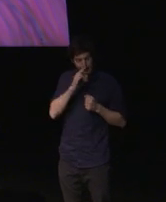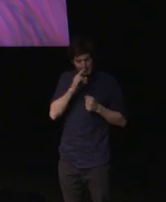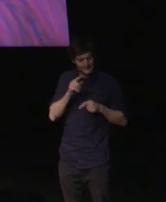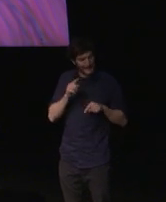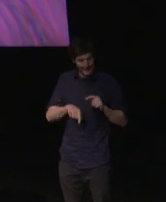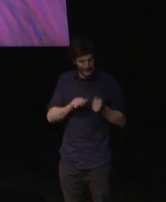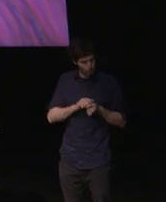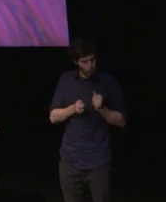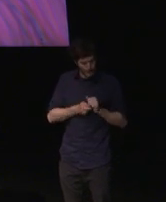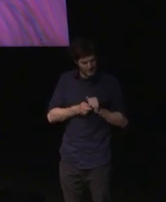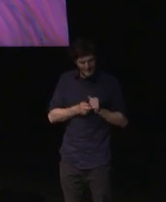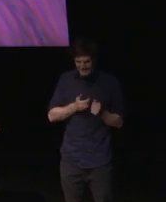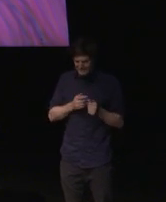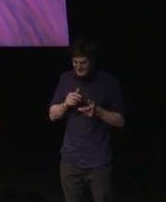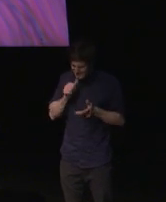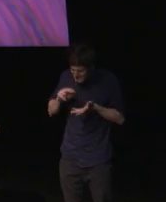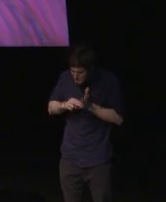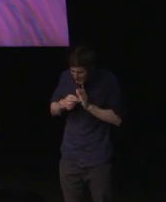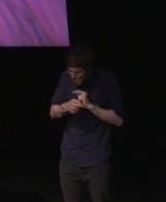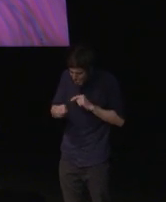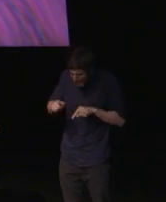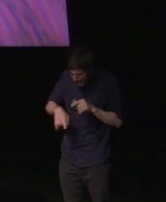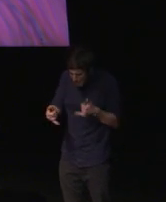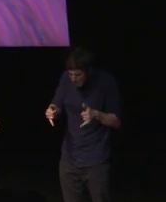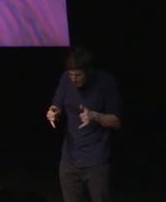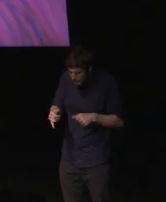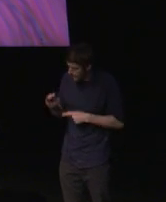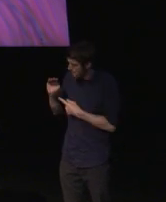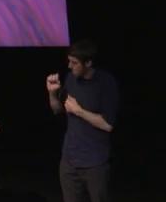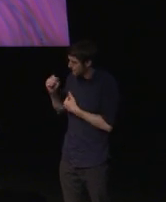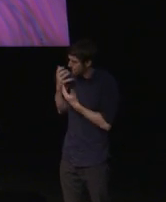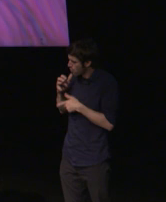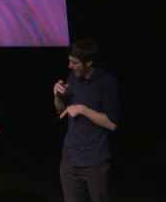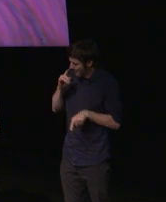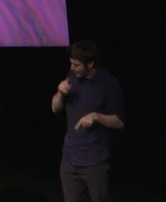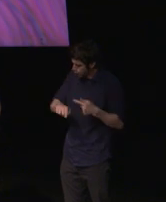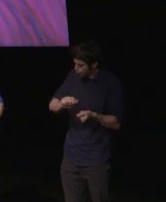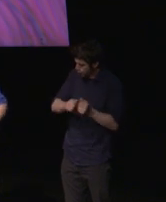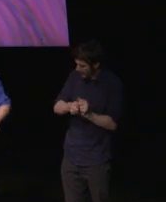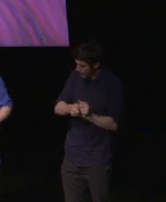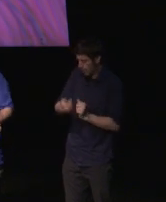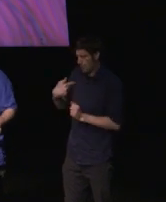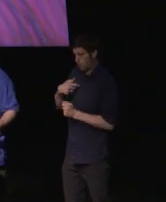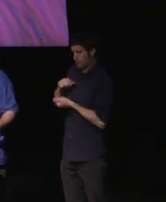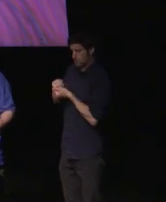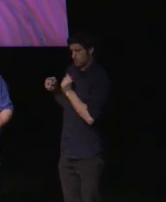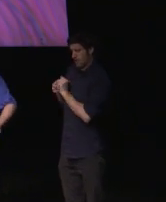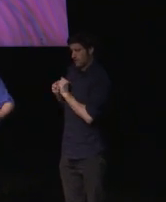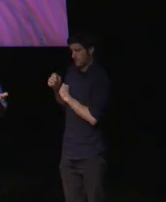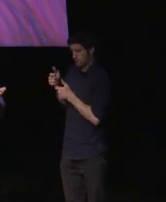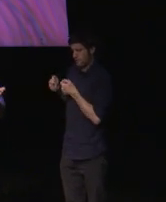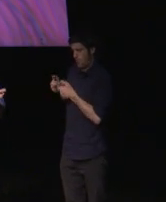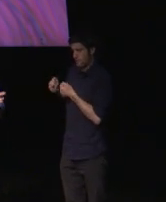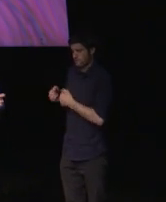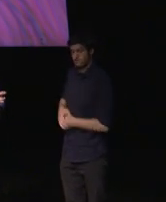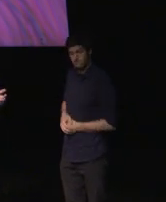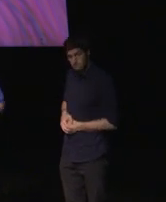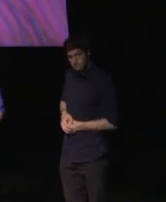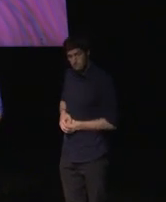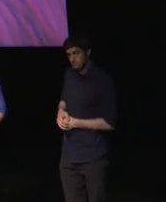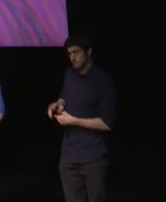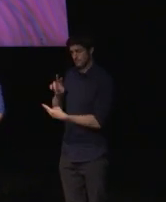play. Microsoft did not want the kids to change, so they changed the remote. It's tagged accessibility inclusion."